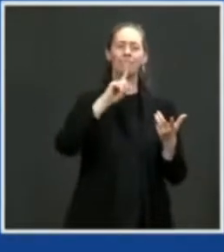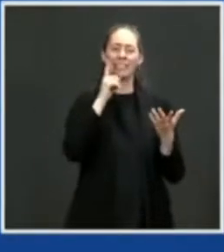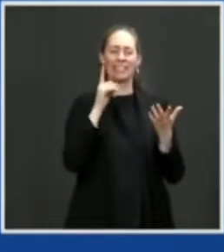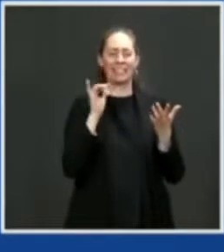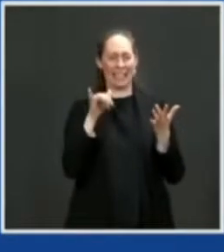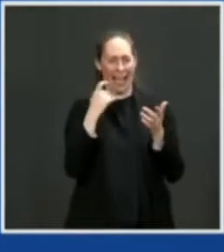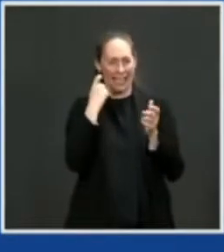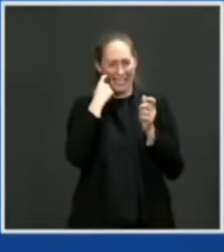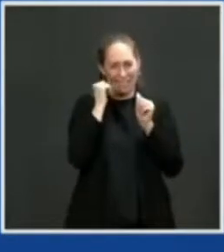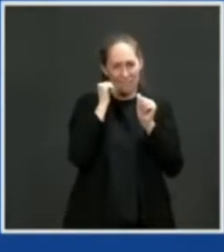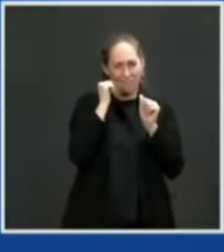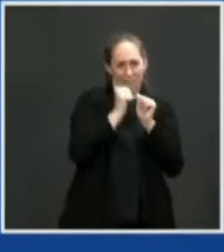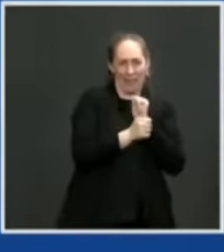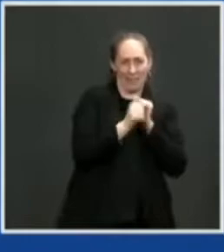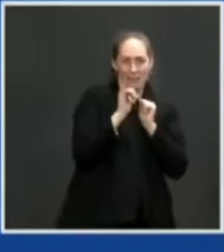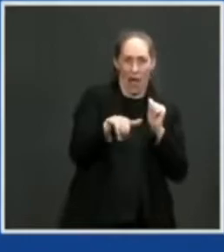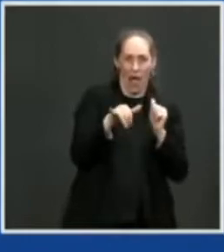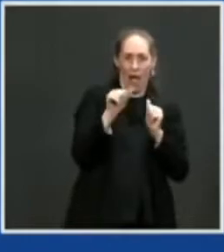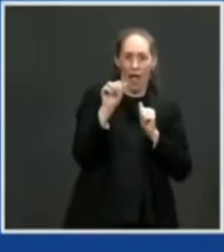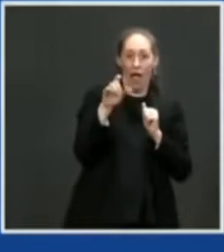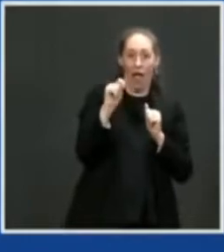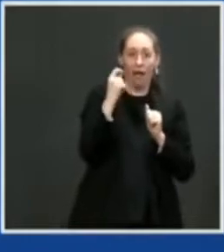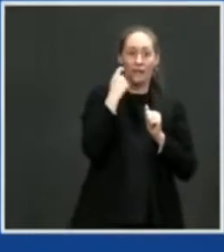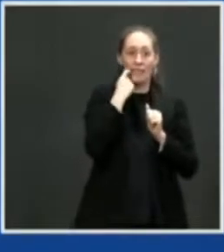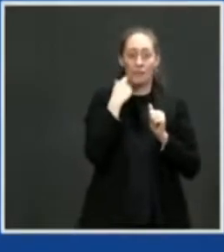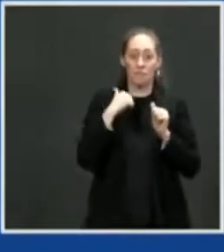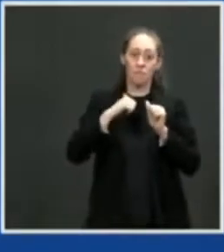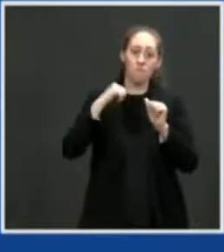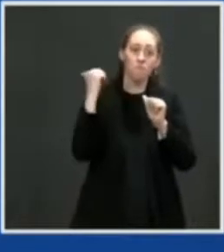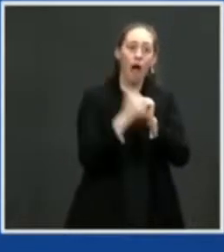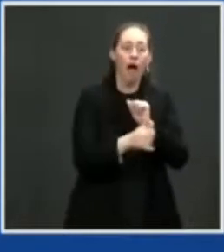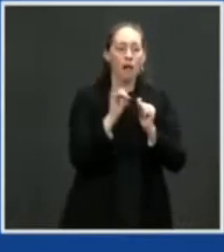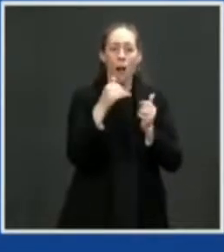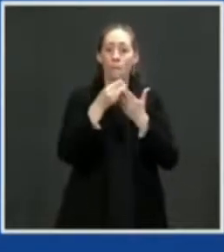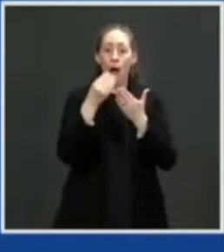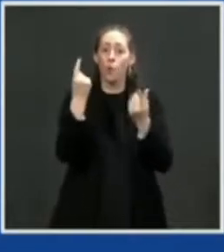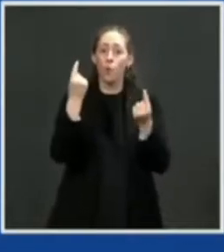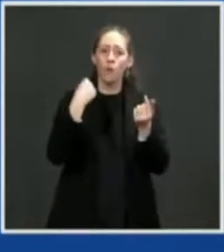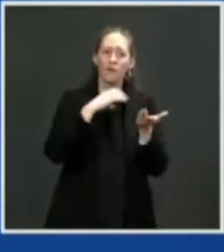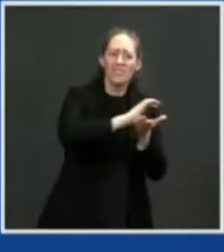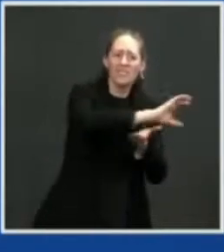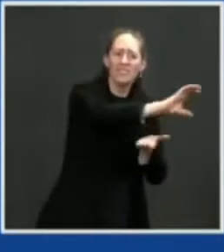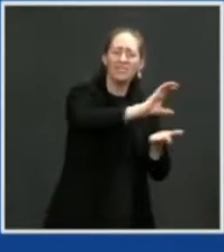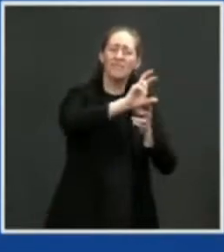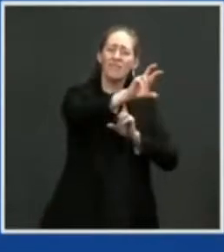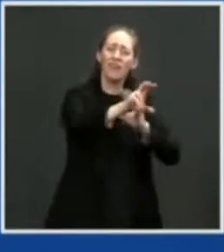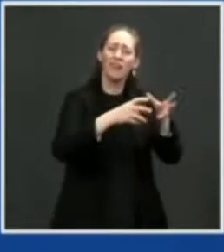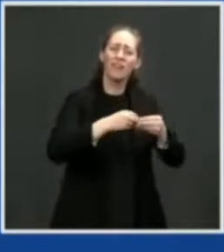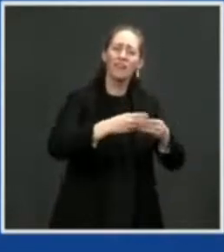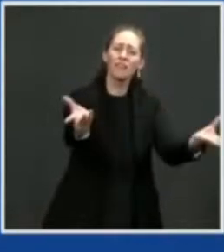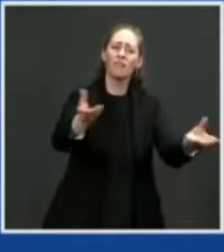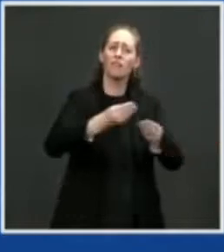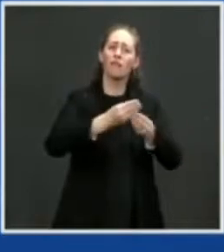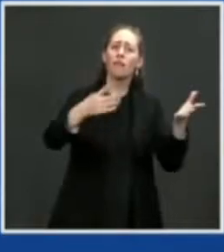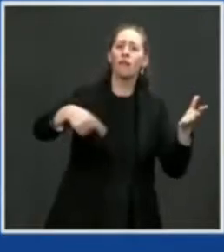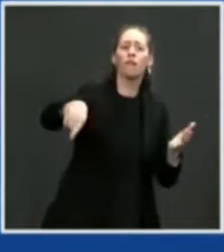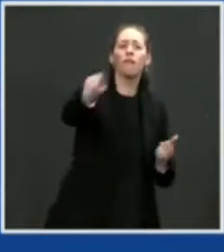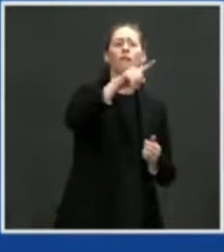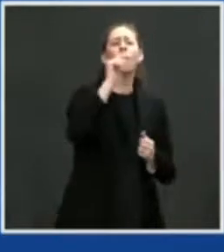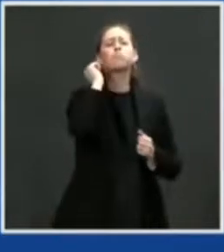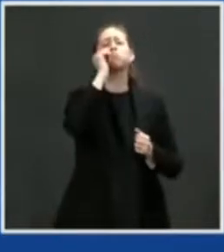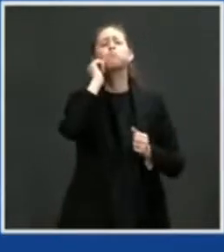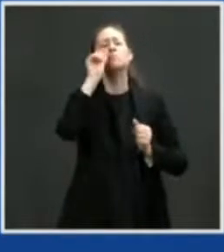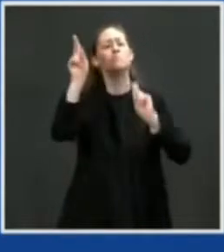passed, which puts money in people's pockets, ordinary people. Ordinary Did you people. complain when they passed close to